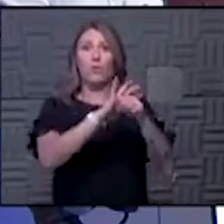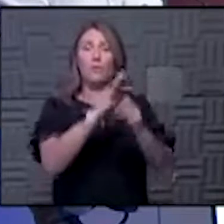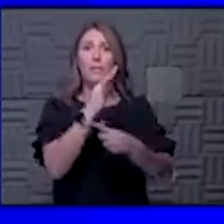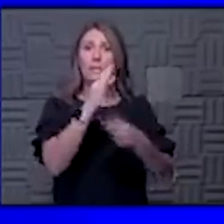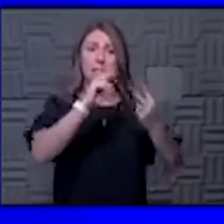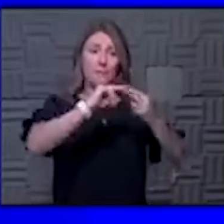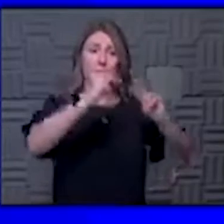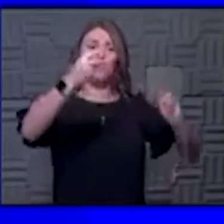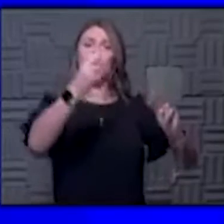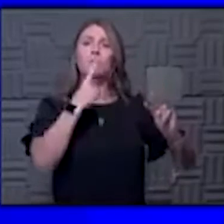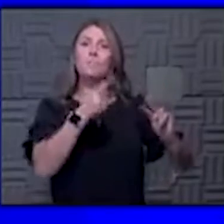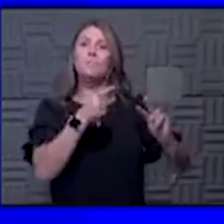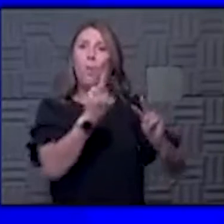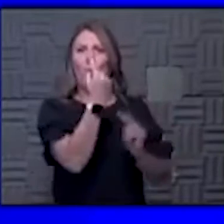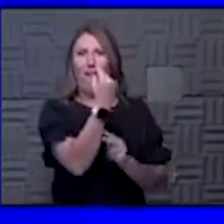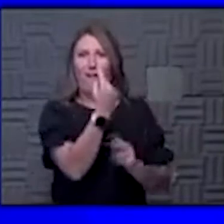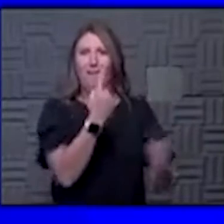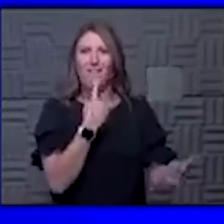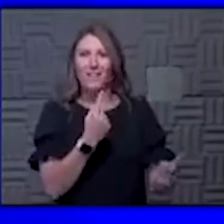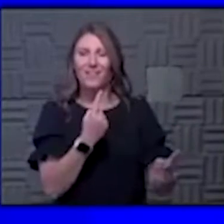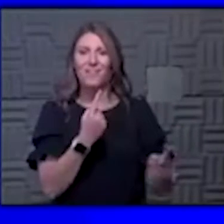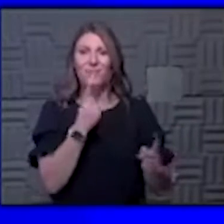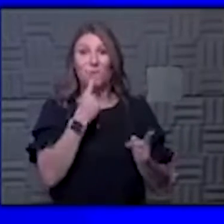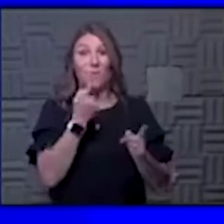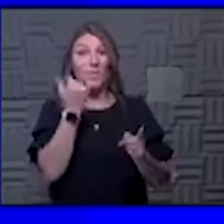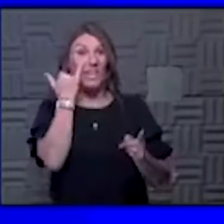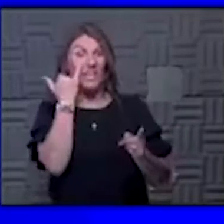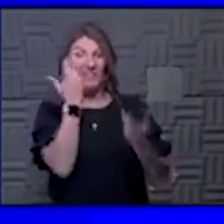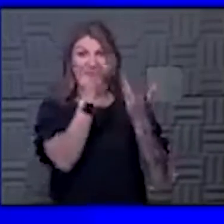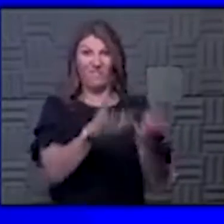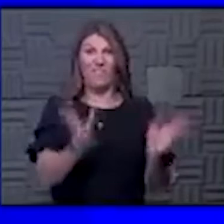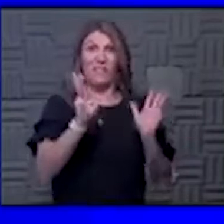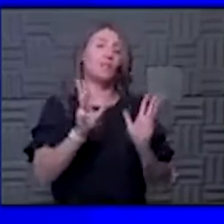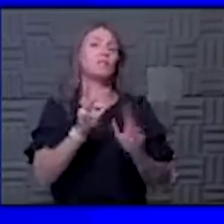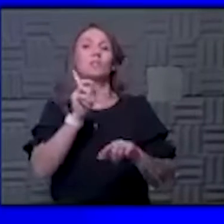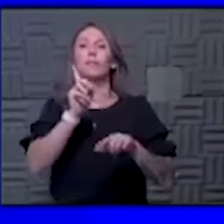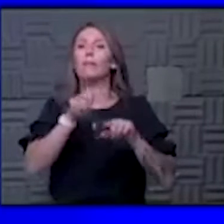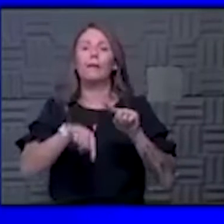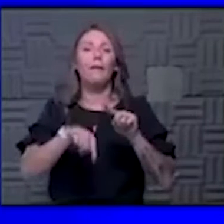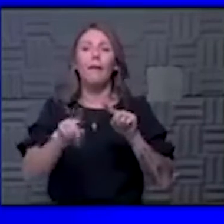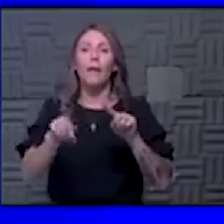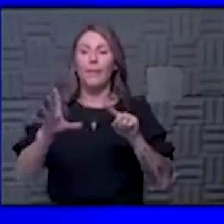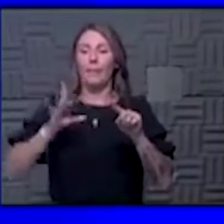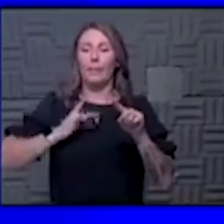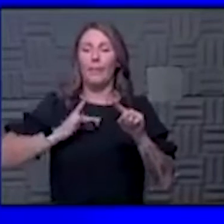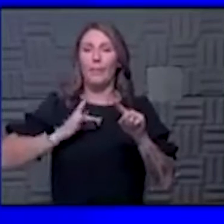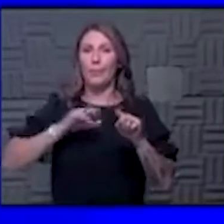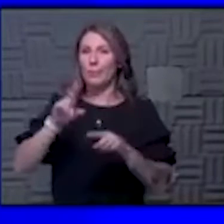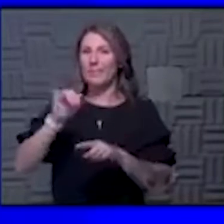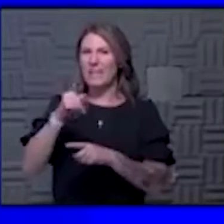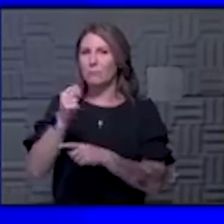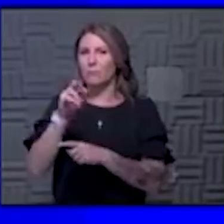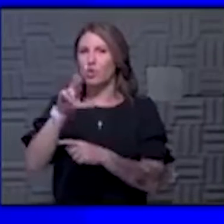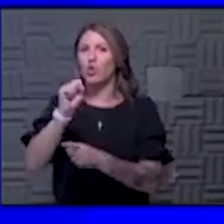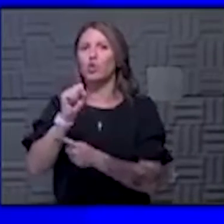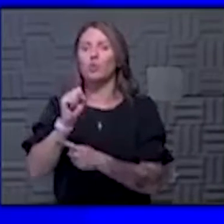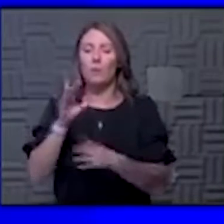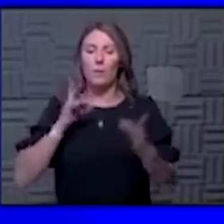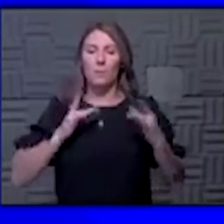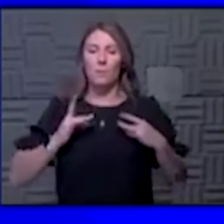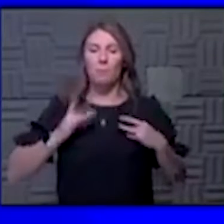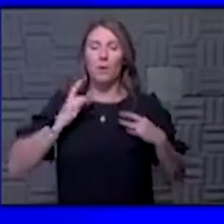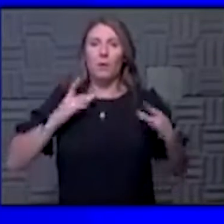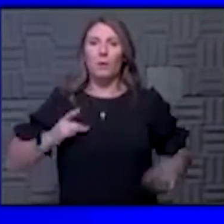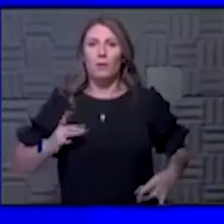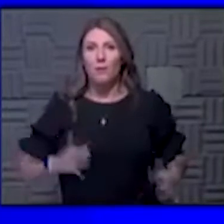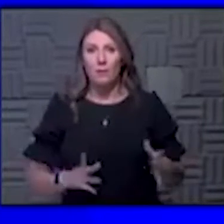Yeah, so if it went away, that would be good, because then it wouldn't be able to attach to our receptors and cause infection. So those are some of the big questions about the vaccine